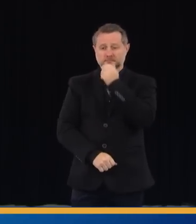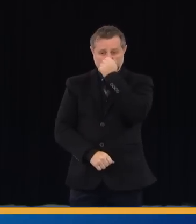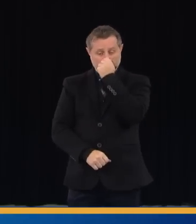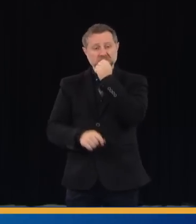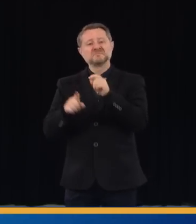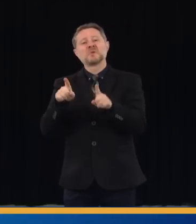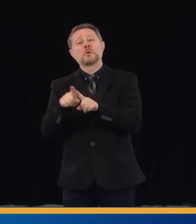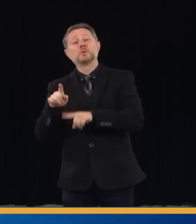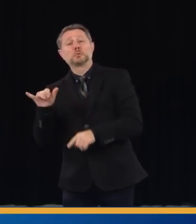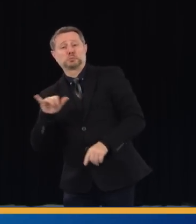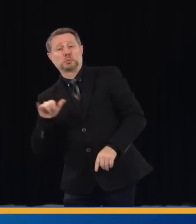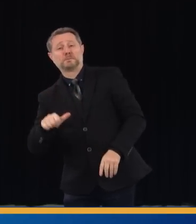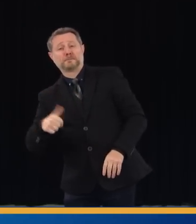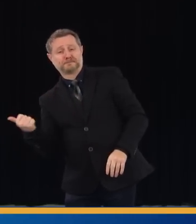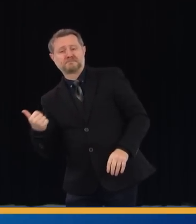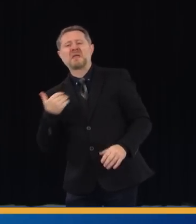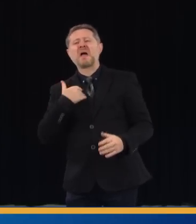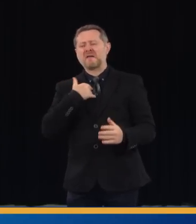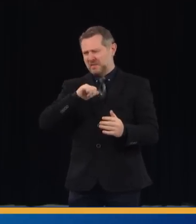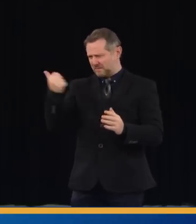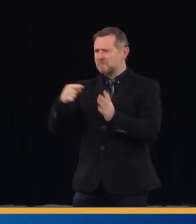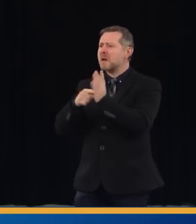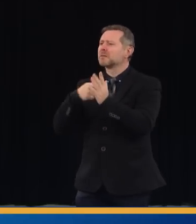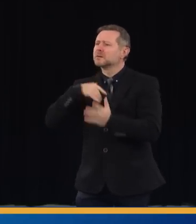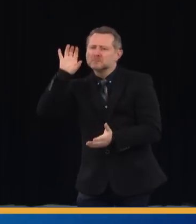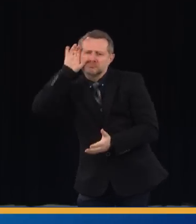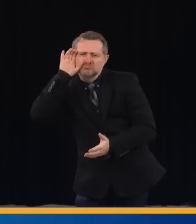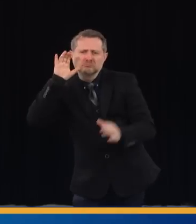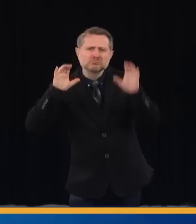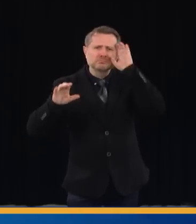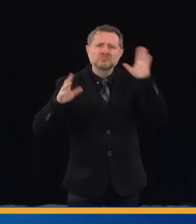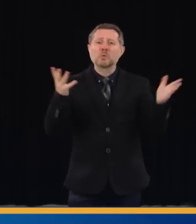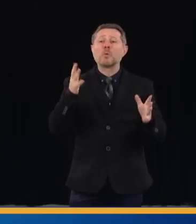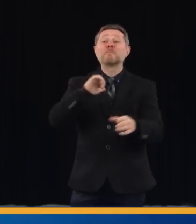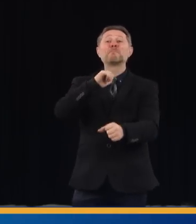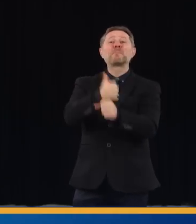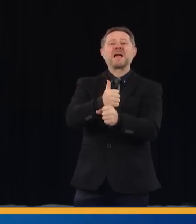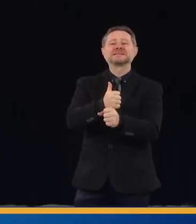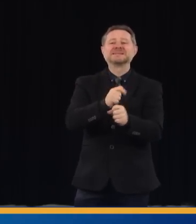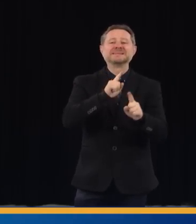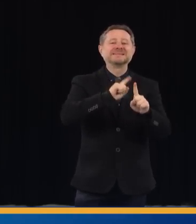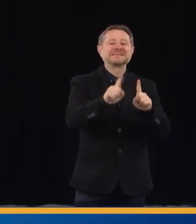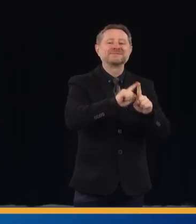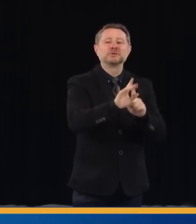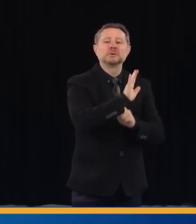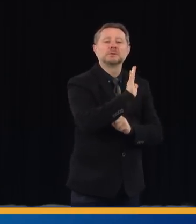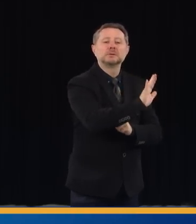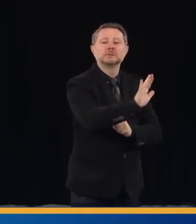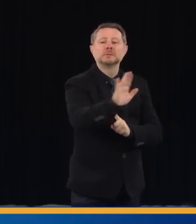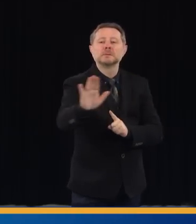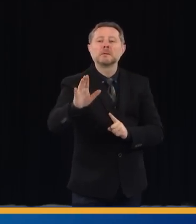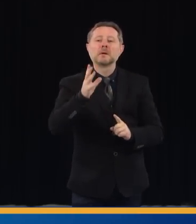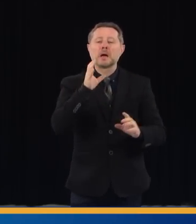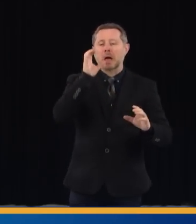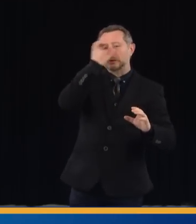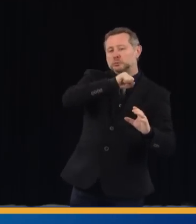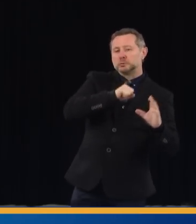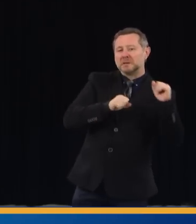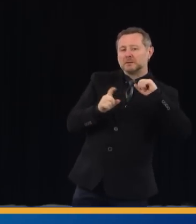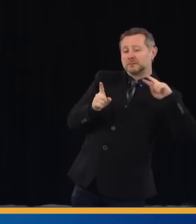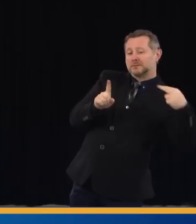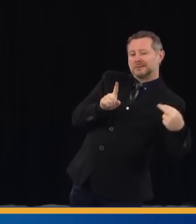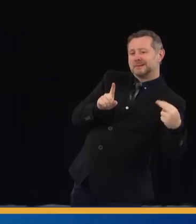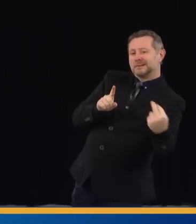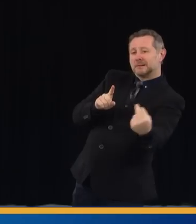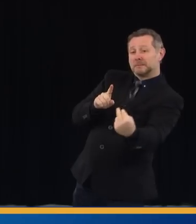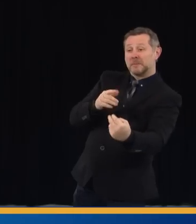there based on different presumptions. People studied China, people studied Wuhan. Well, if you